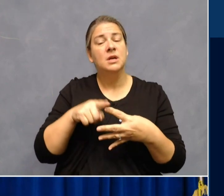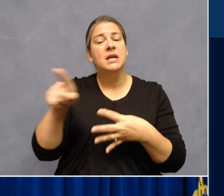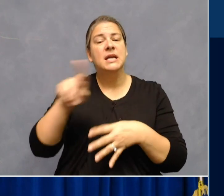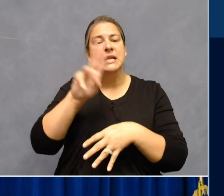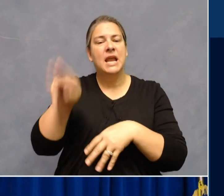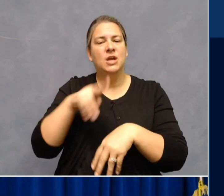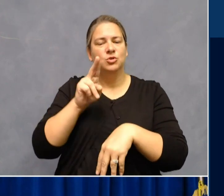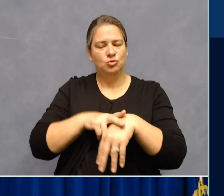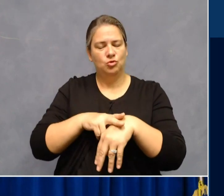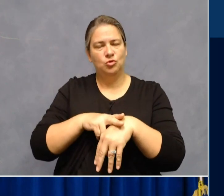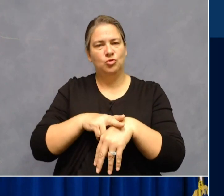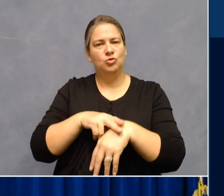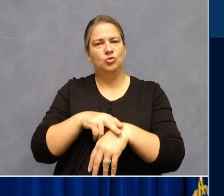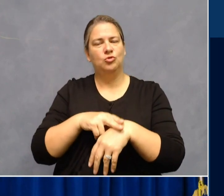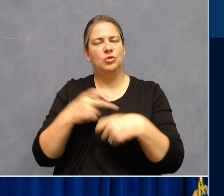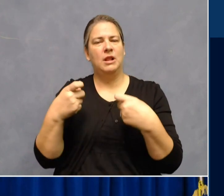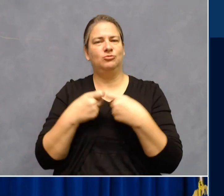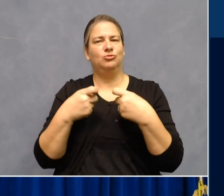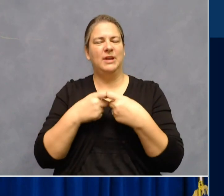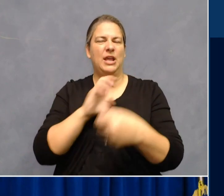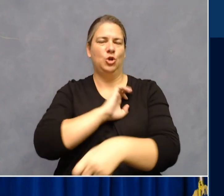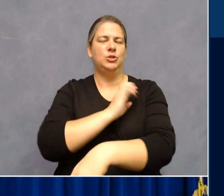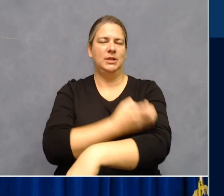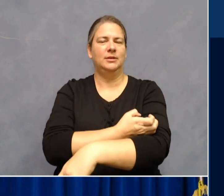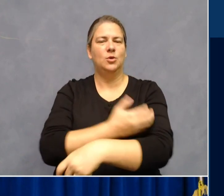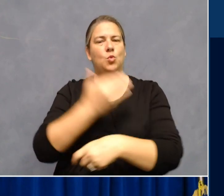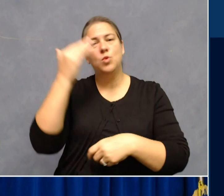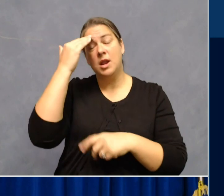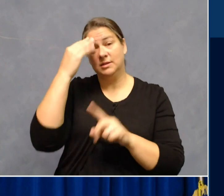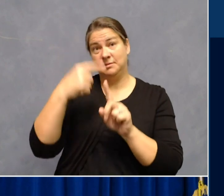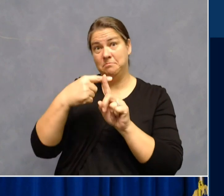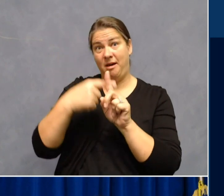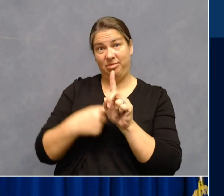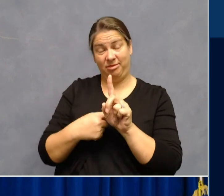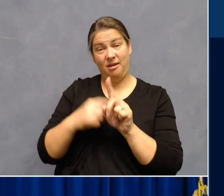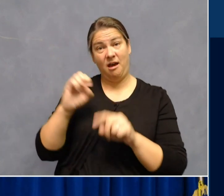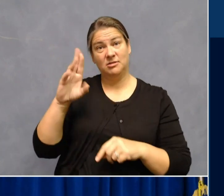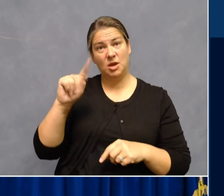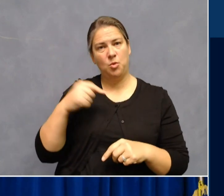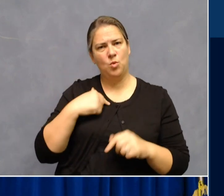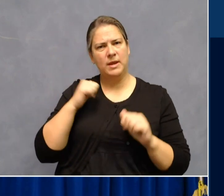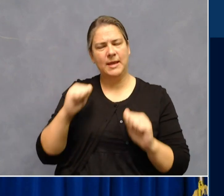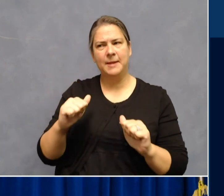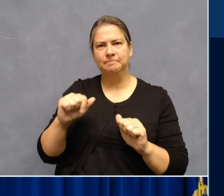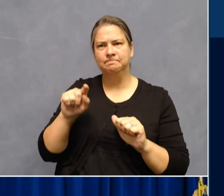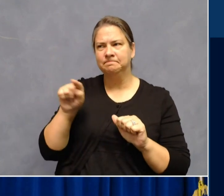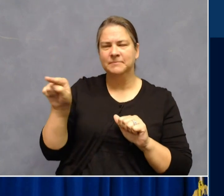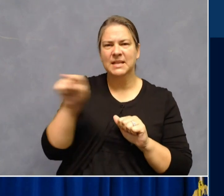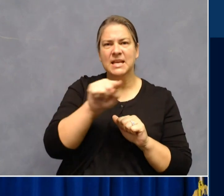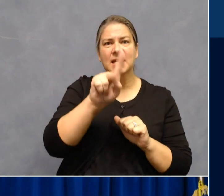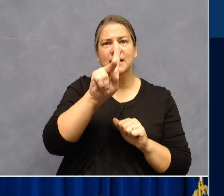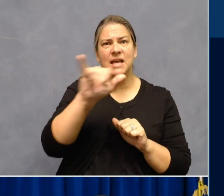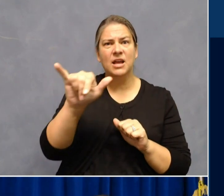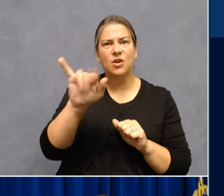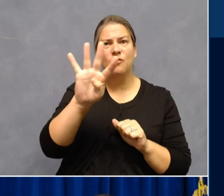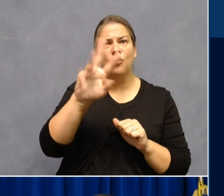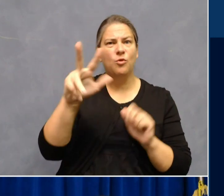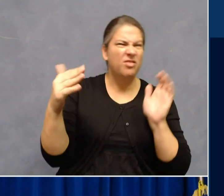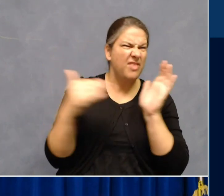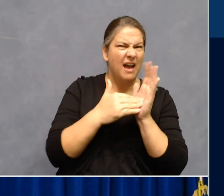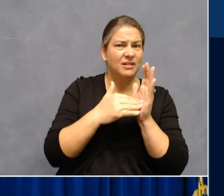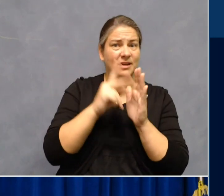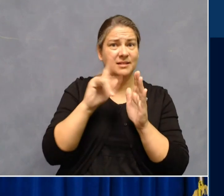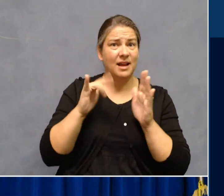during October, where we get to put a spotlight on nearly 43,000 Kentuckians who produce, transport, and refine our